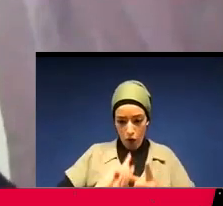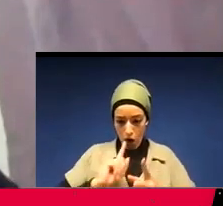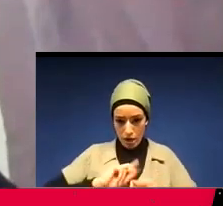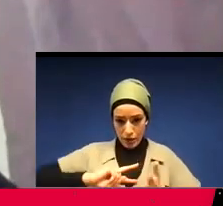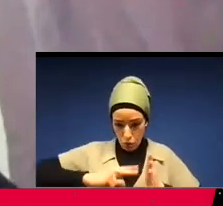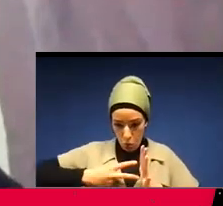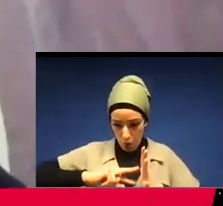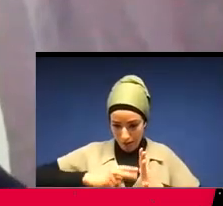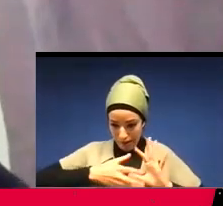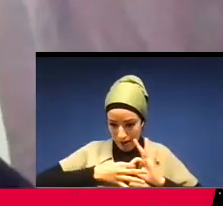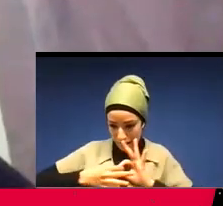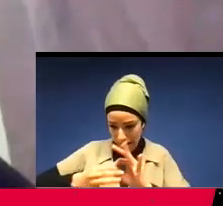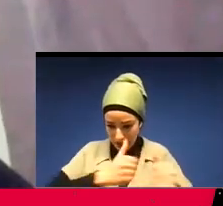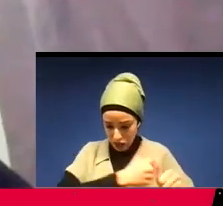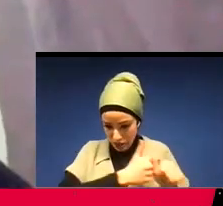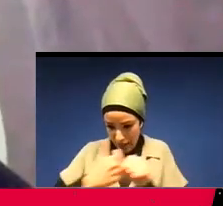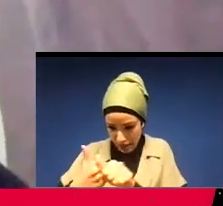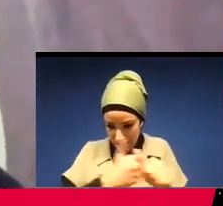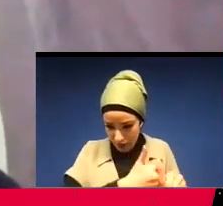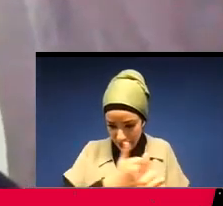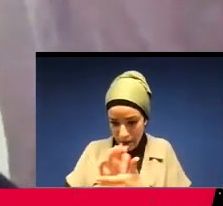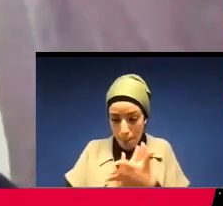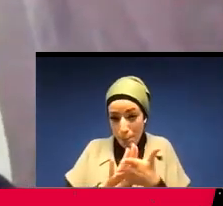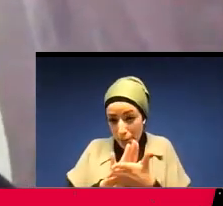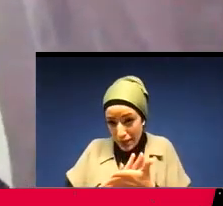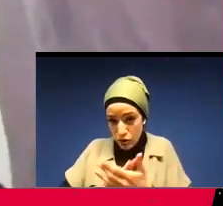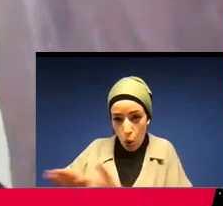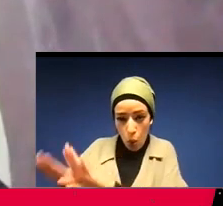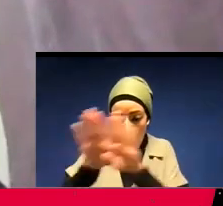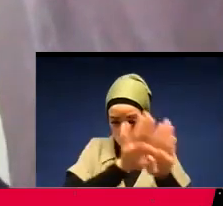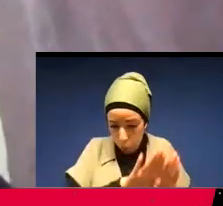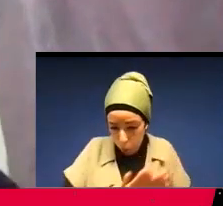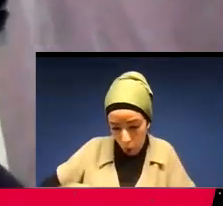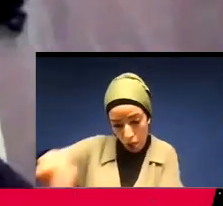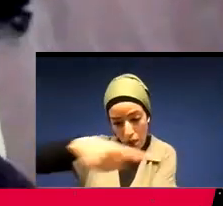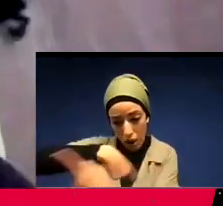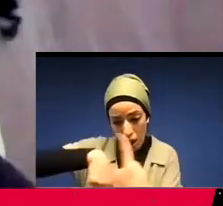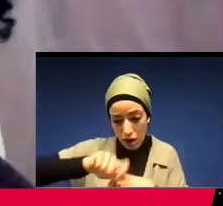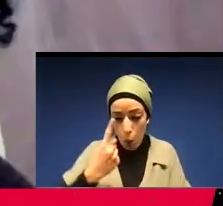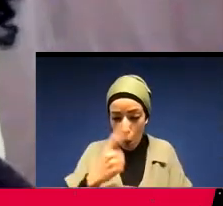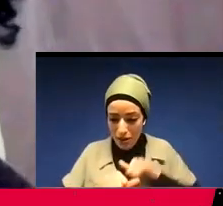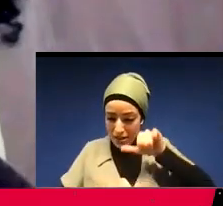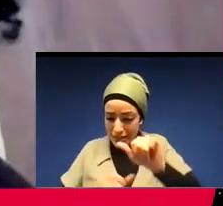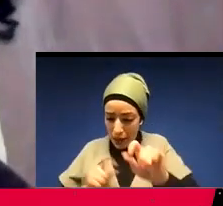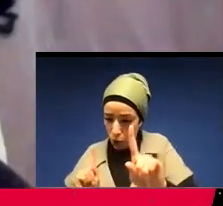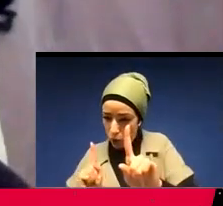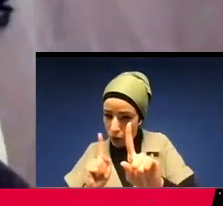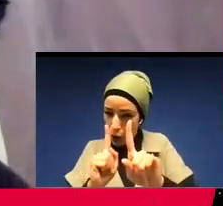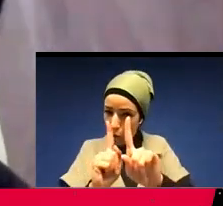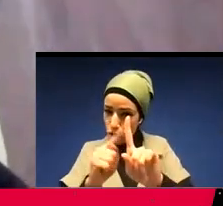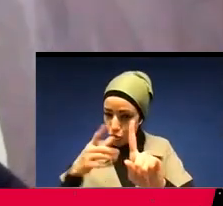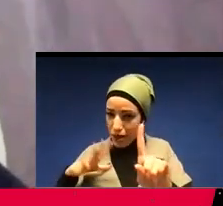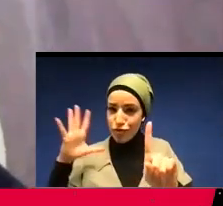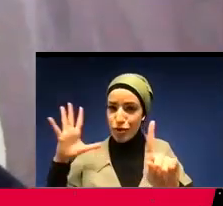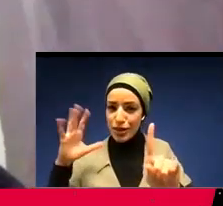try to organize in solidarity with them, by definition, all of us will be one step closer to freedom. And I think, yeah,